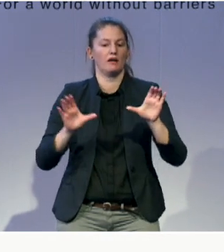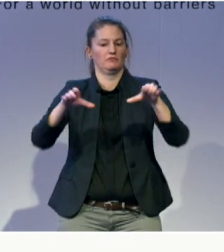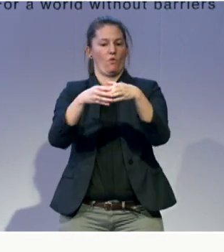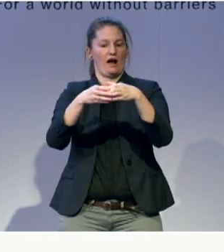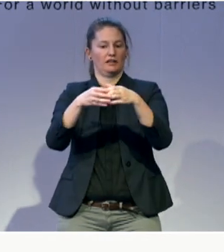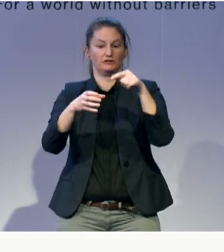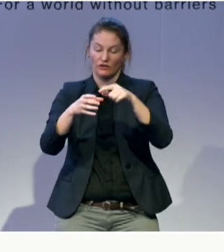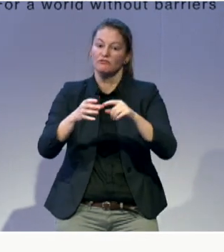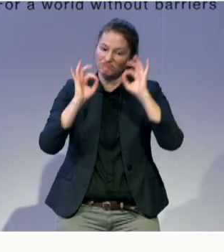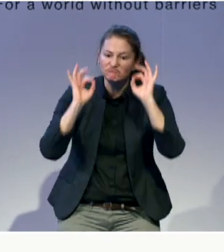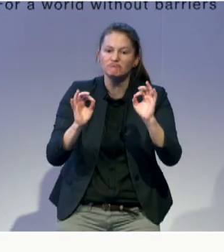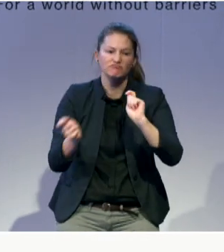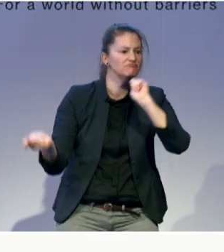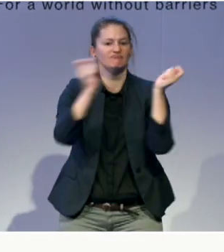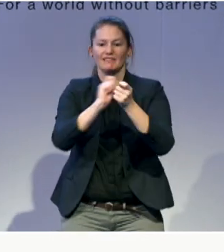deserve it.